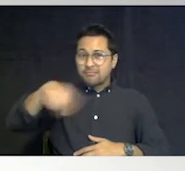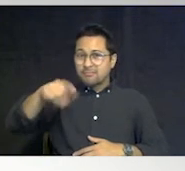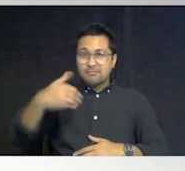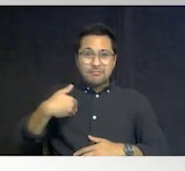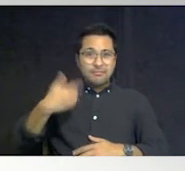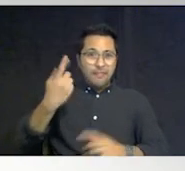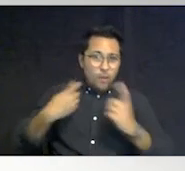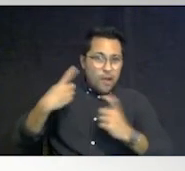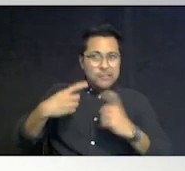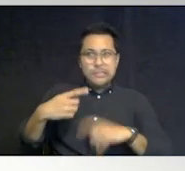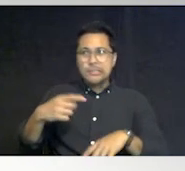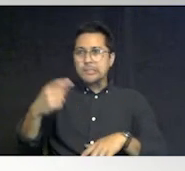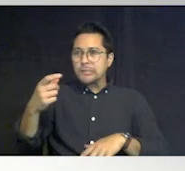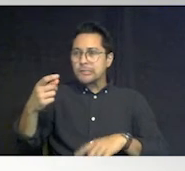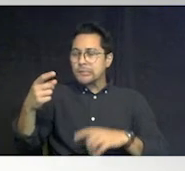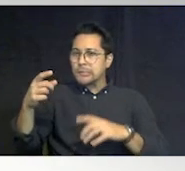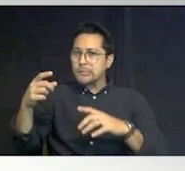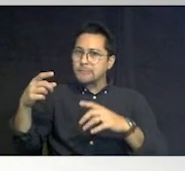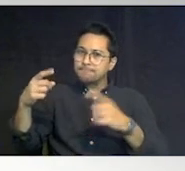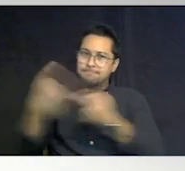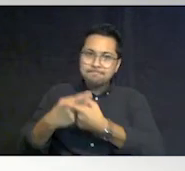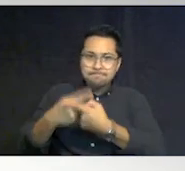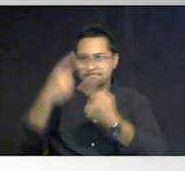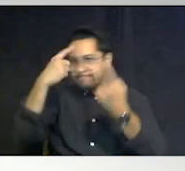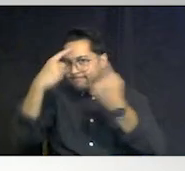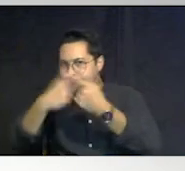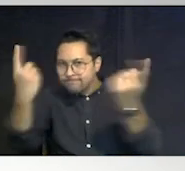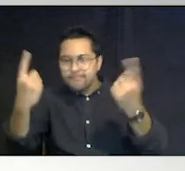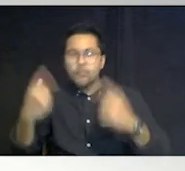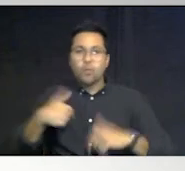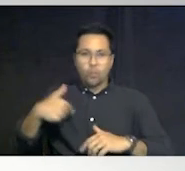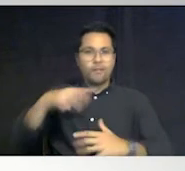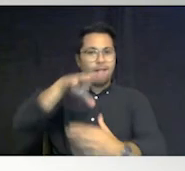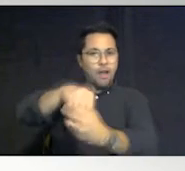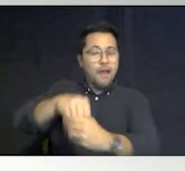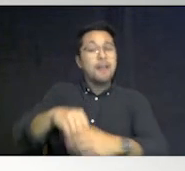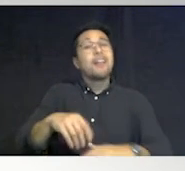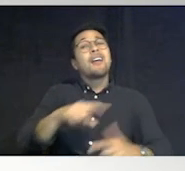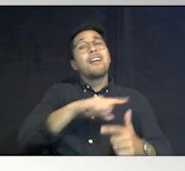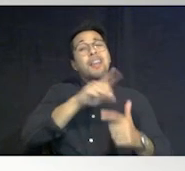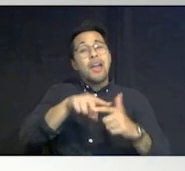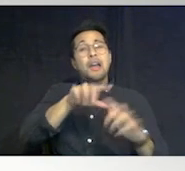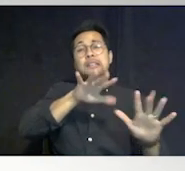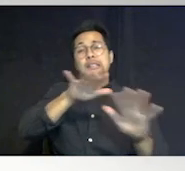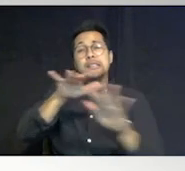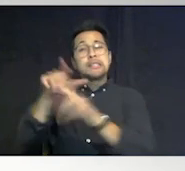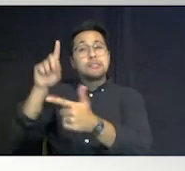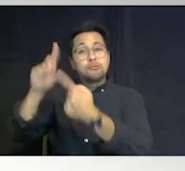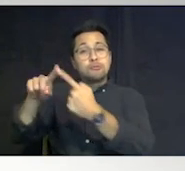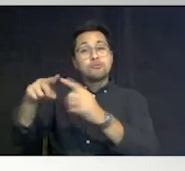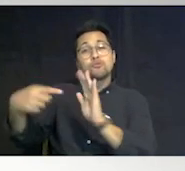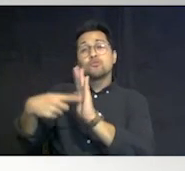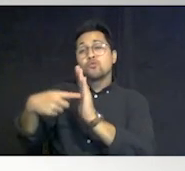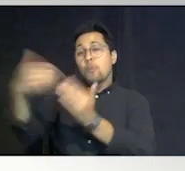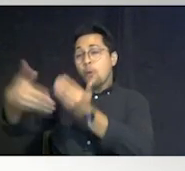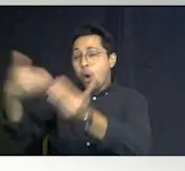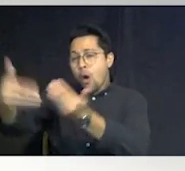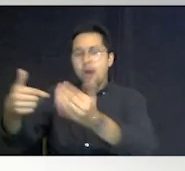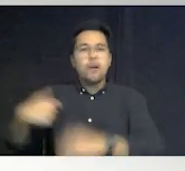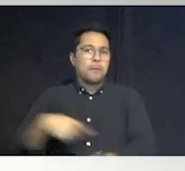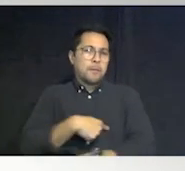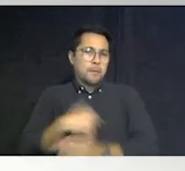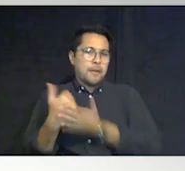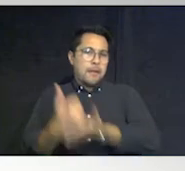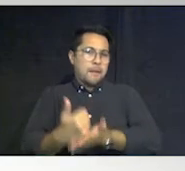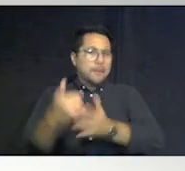there's dispute or conflict. And then once it gets into that due process and procedural safeguards area, we're going to help explain